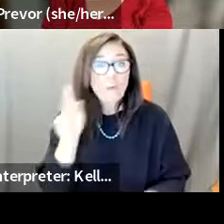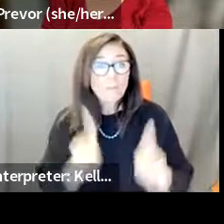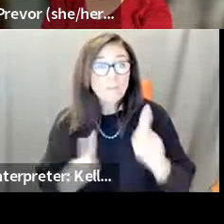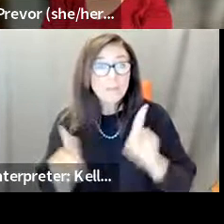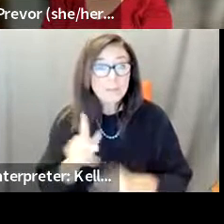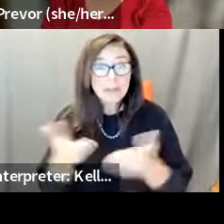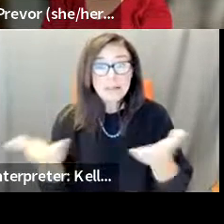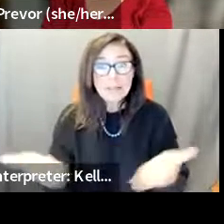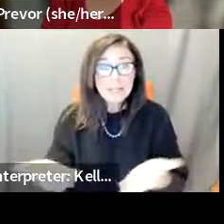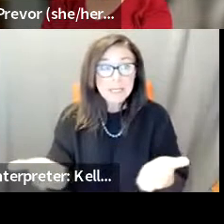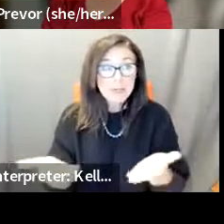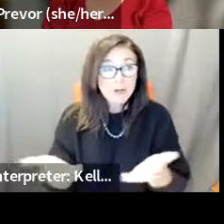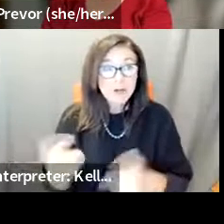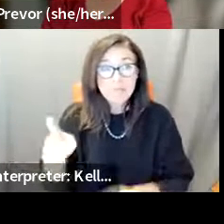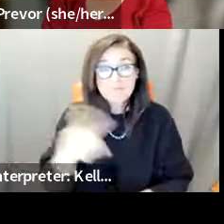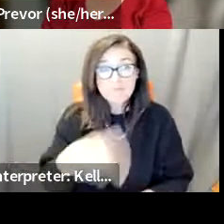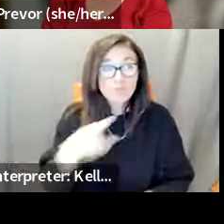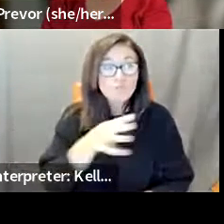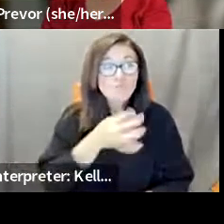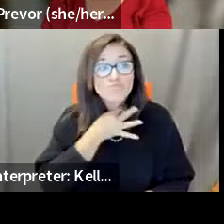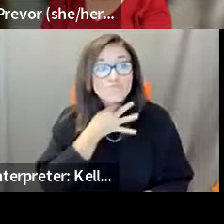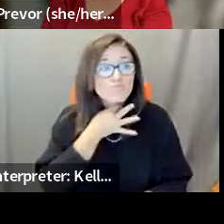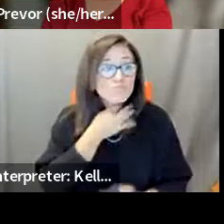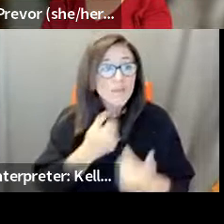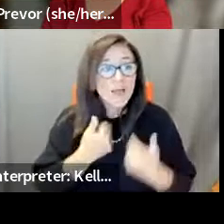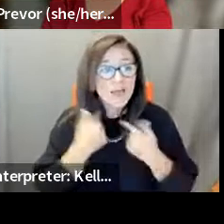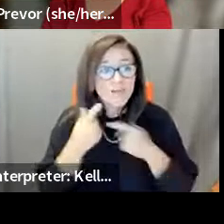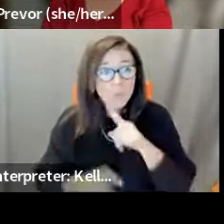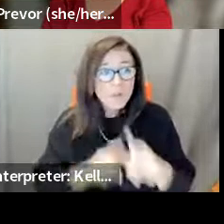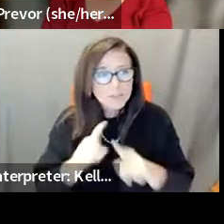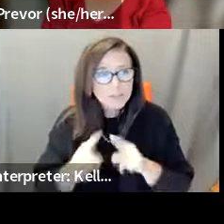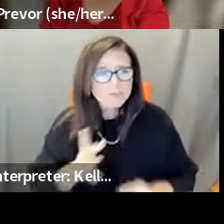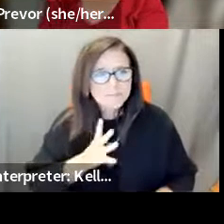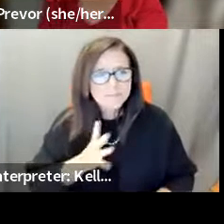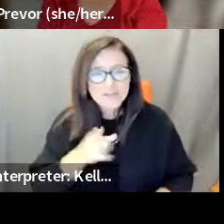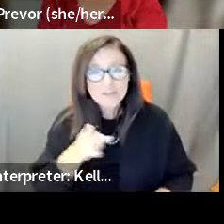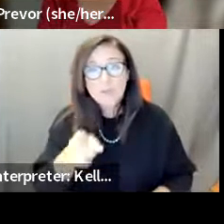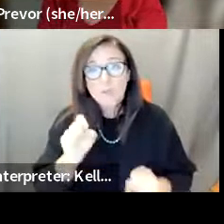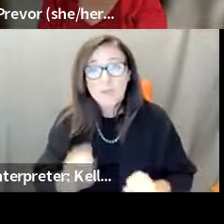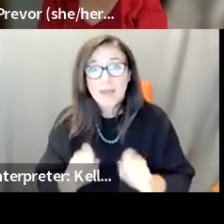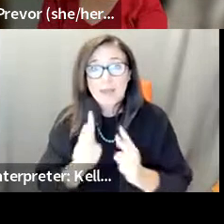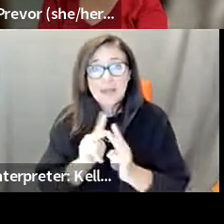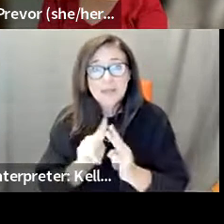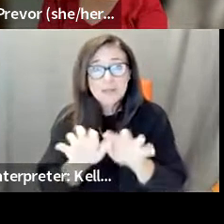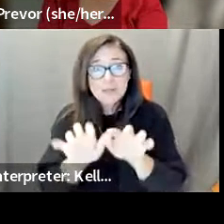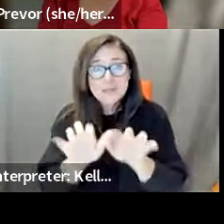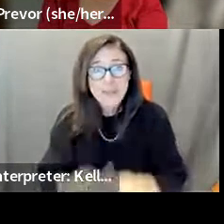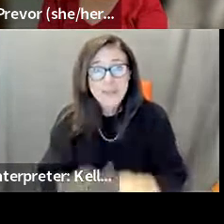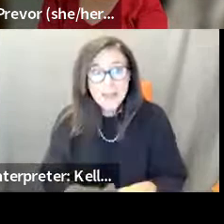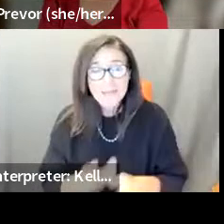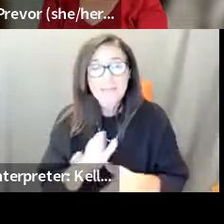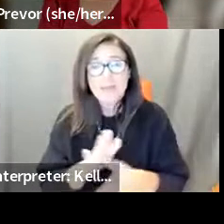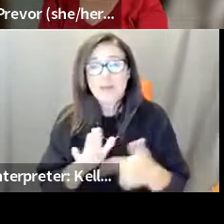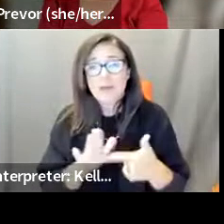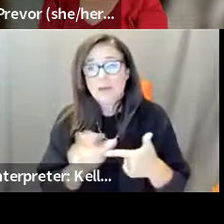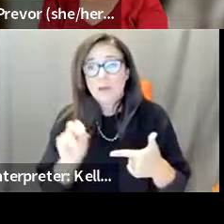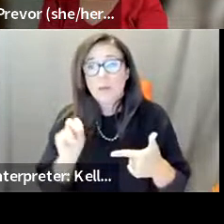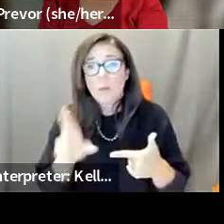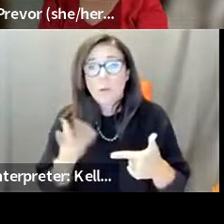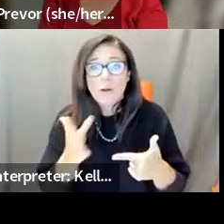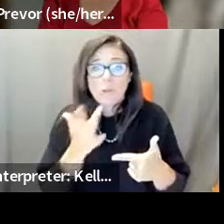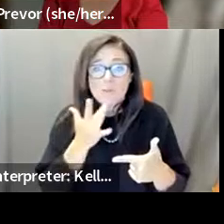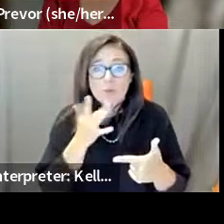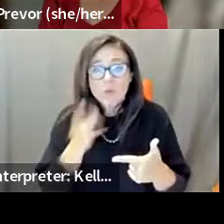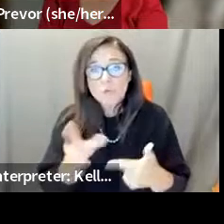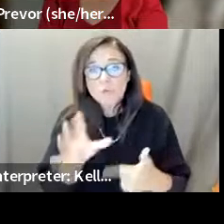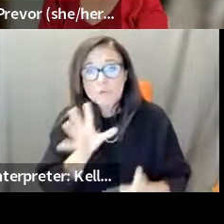have questions for our panelists today, you can either type them in the chat, or if you'd like to speak them